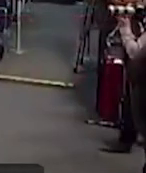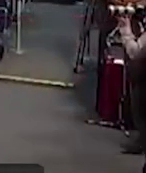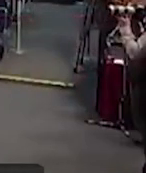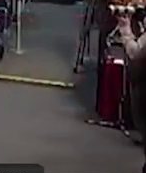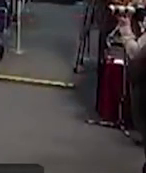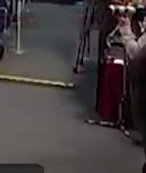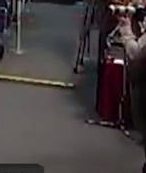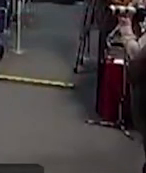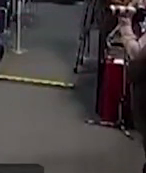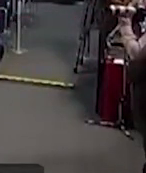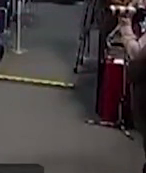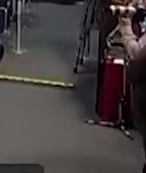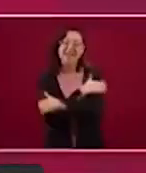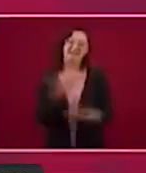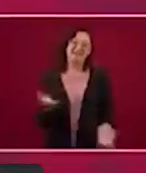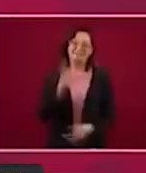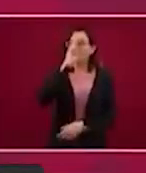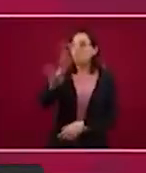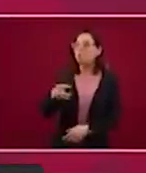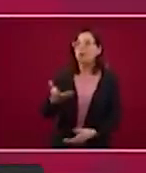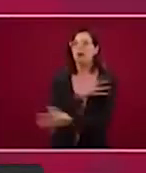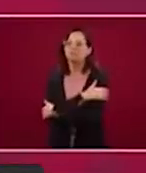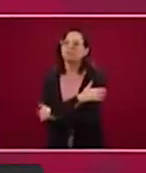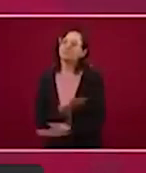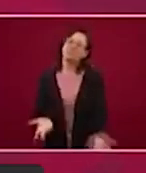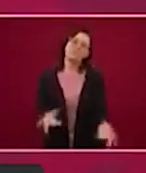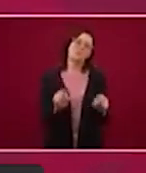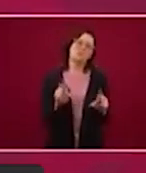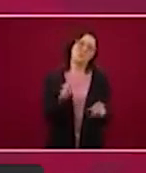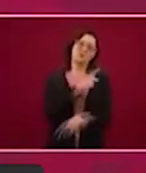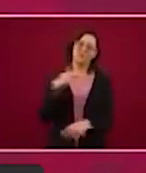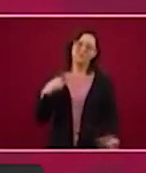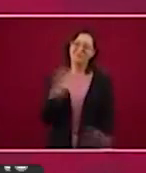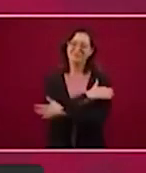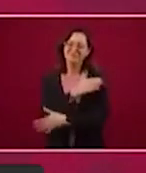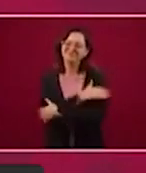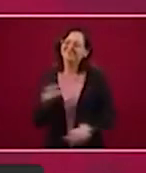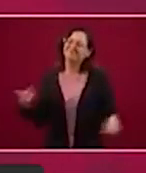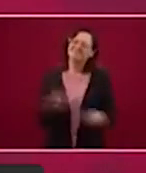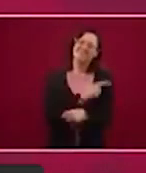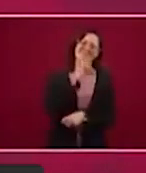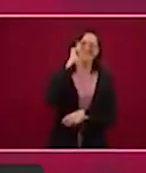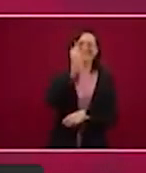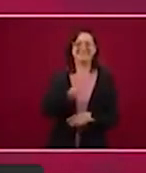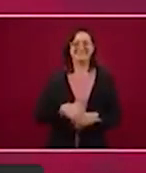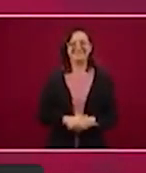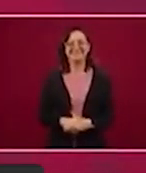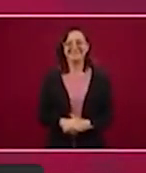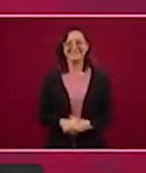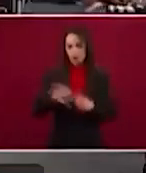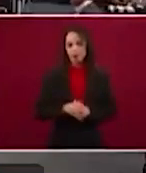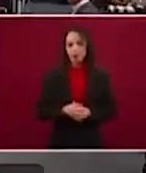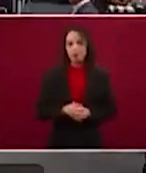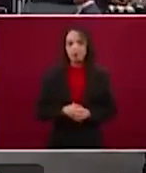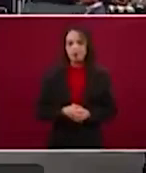Gina Raimondo a month ago and half ago. It was to discuss semiconductors. Mexico's economy minister